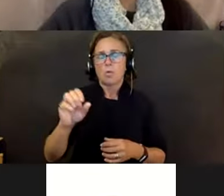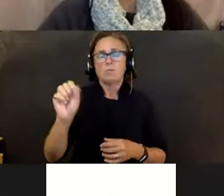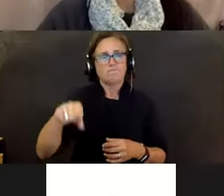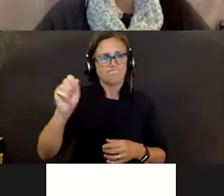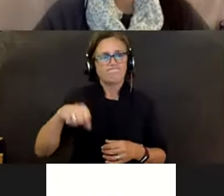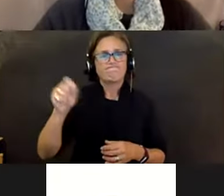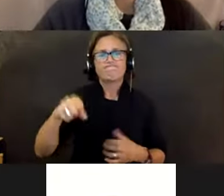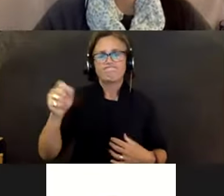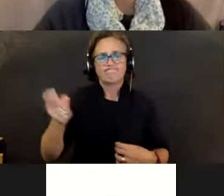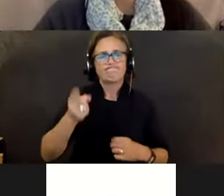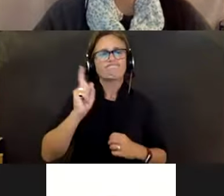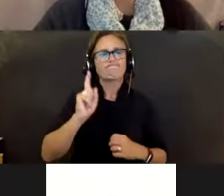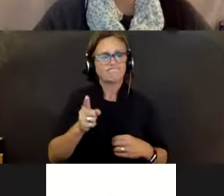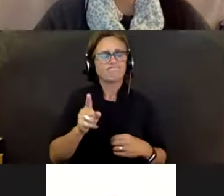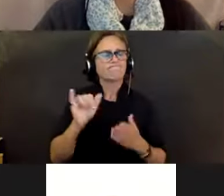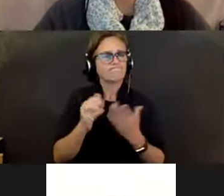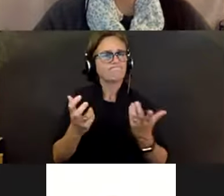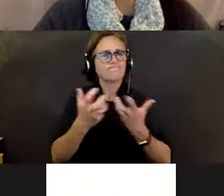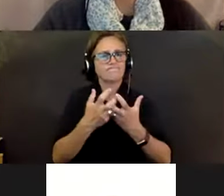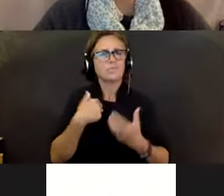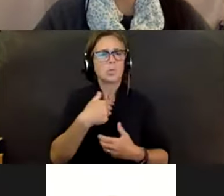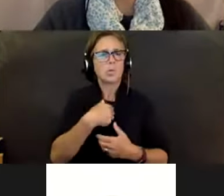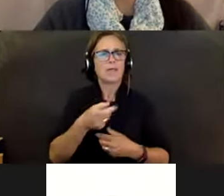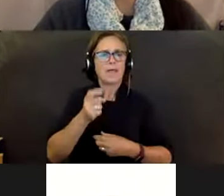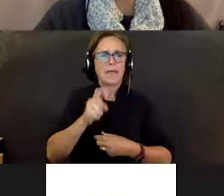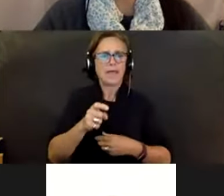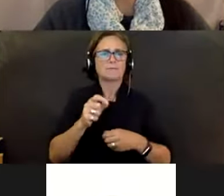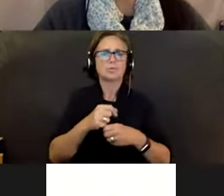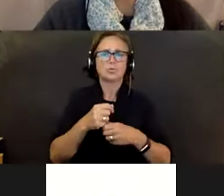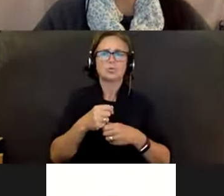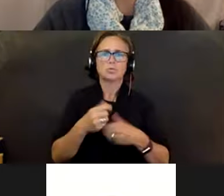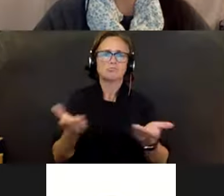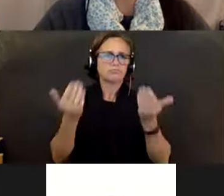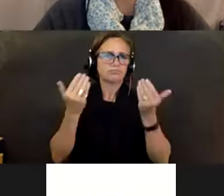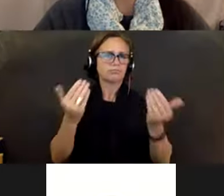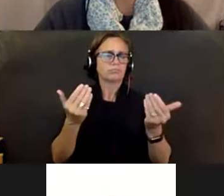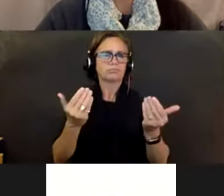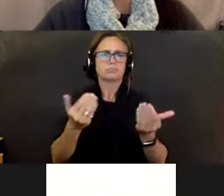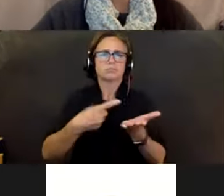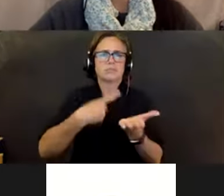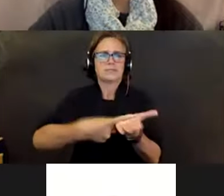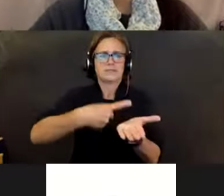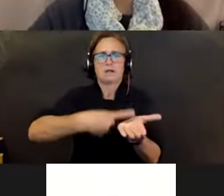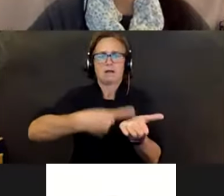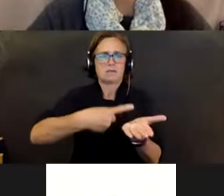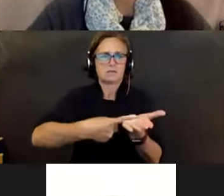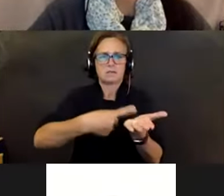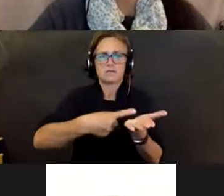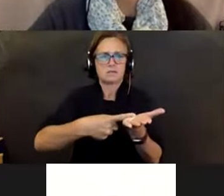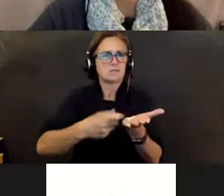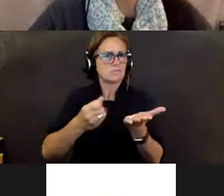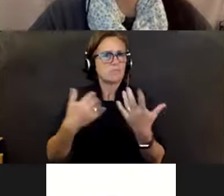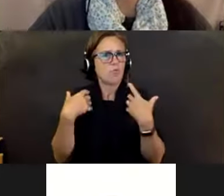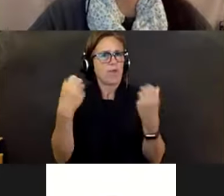everything that we've said so far, right? That we need to normalize these conversations. I have had these conversations with my